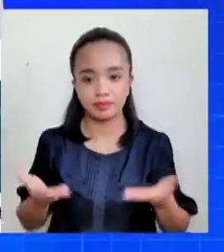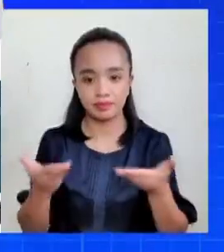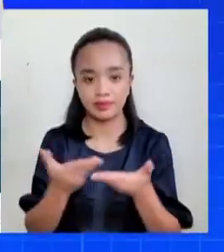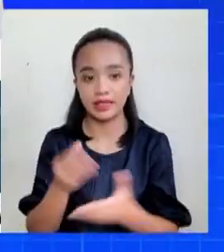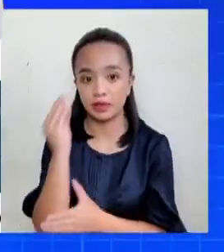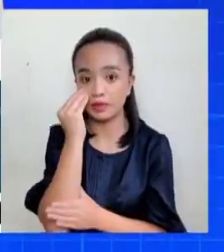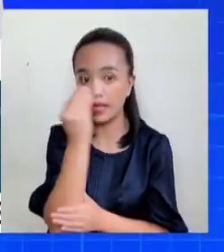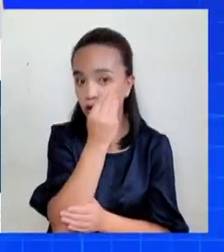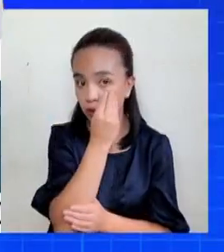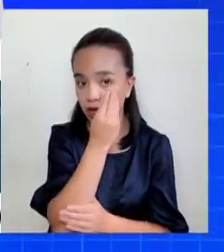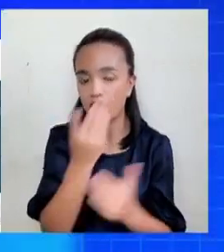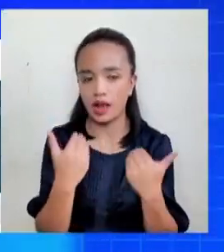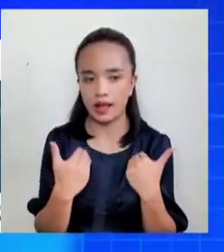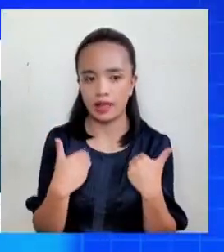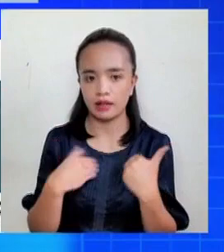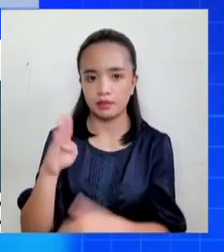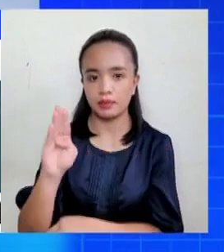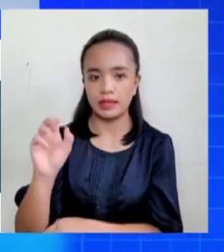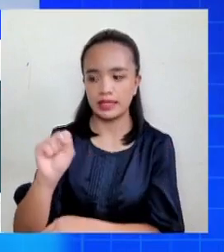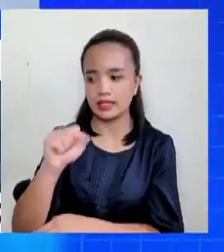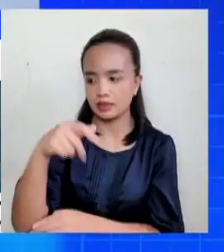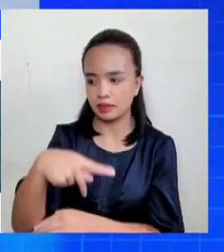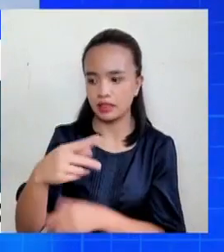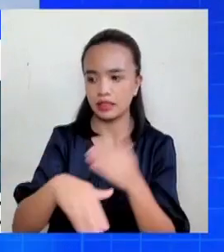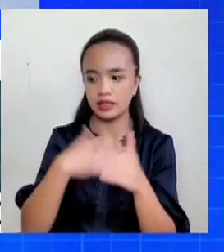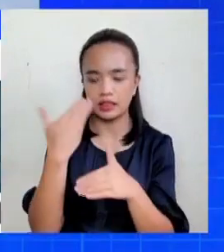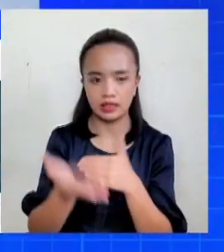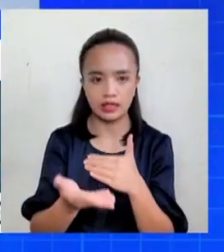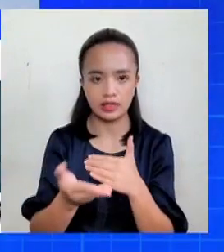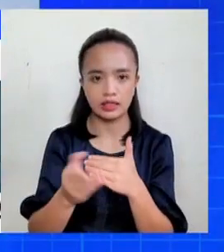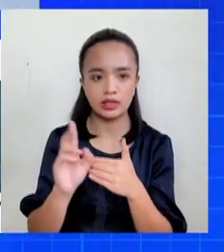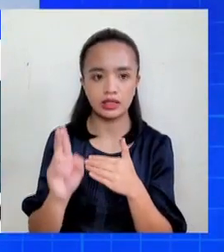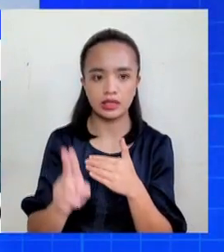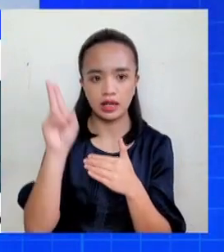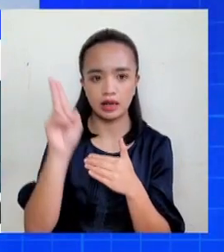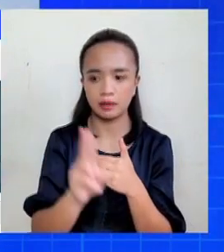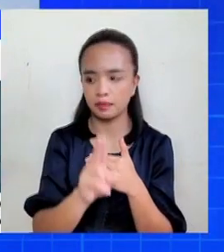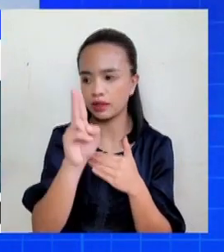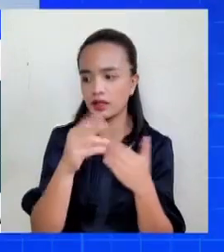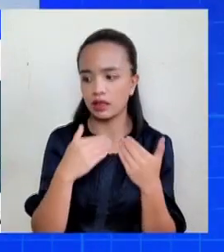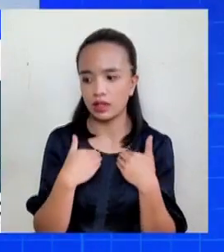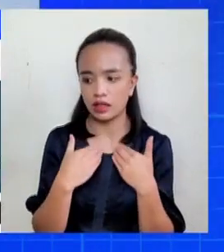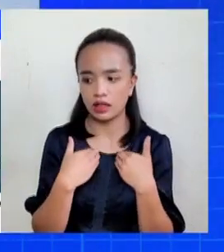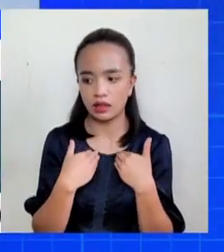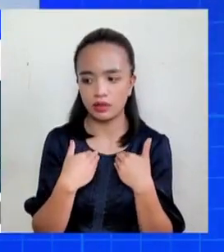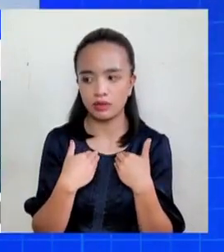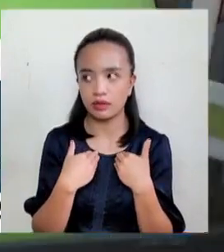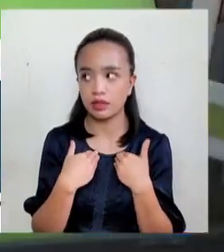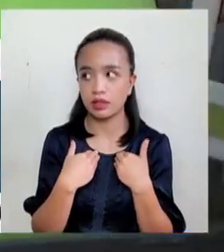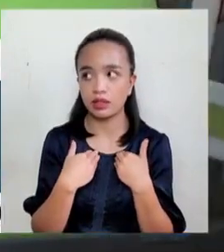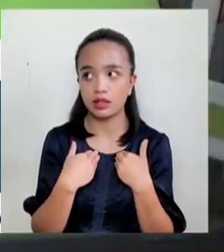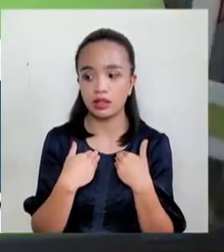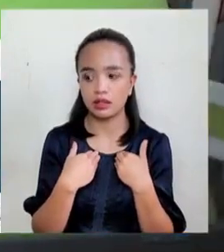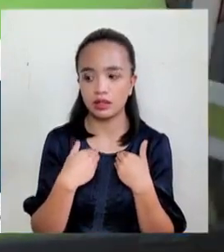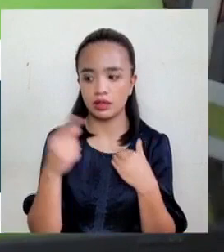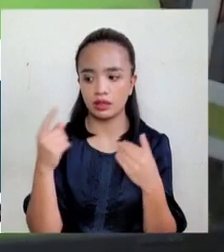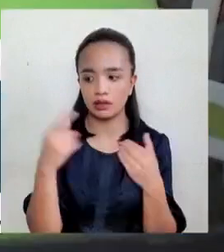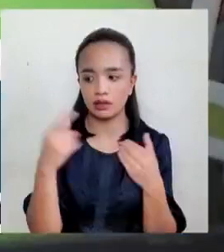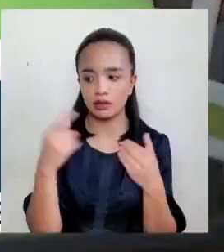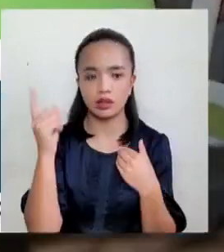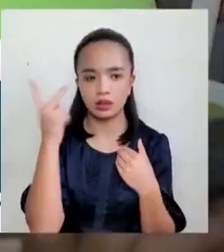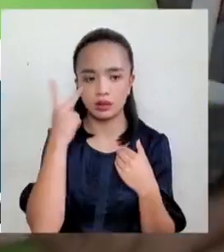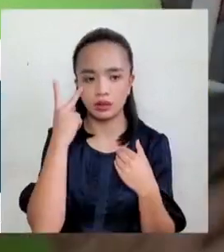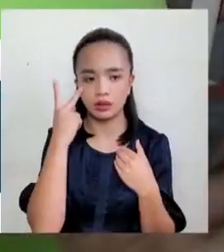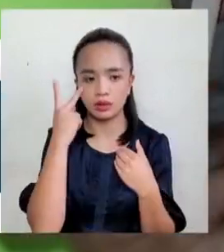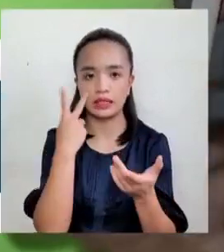kang makikitang BSP. Tapos dito naman po sa taas, yun, parang meron siyang may makakapaka. Tsaka yung isa din sa